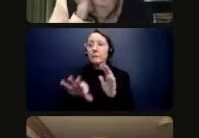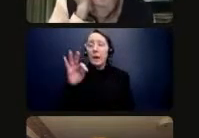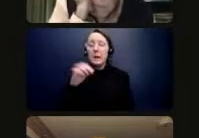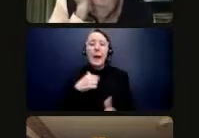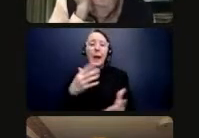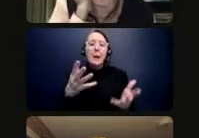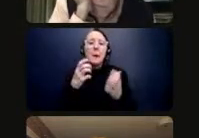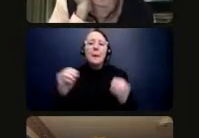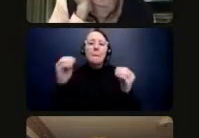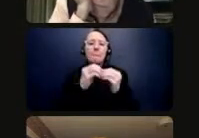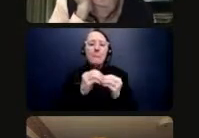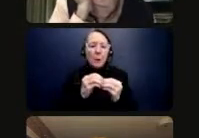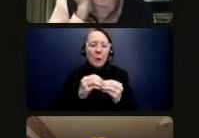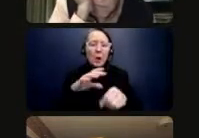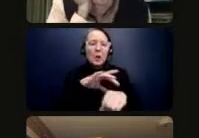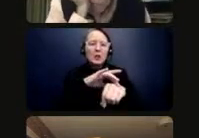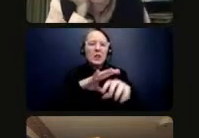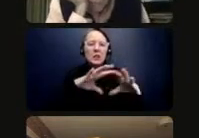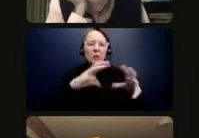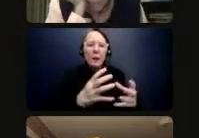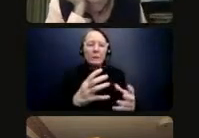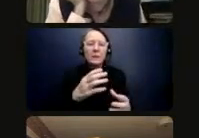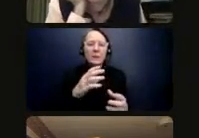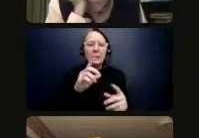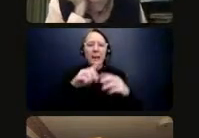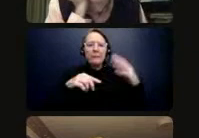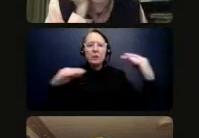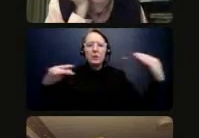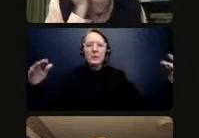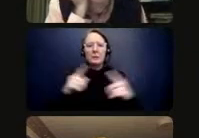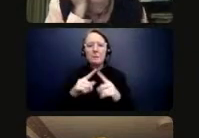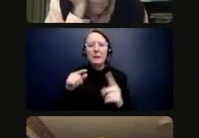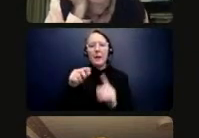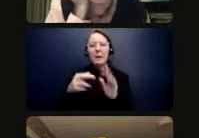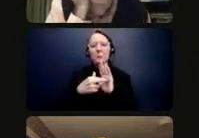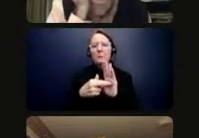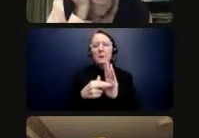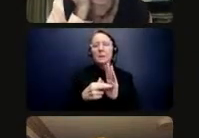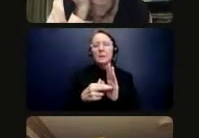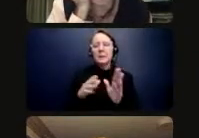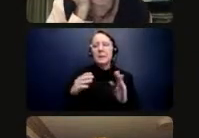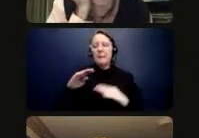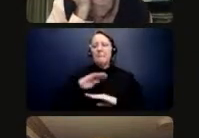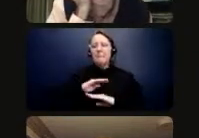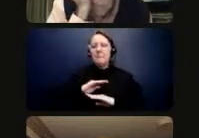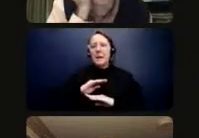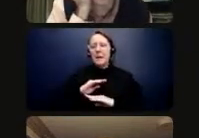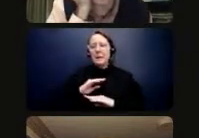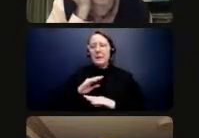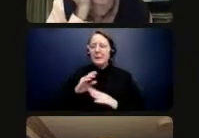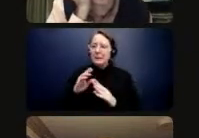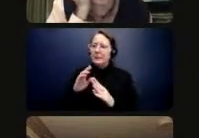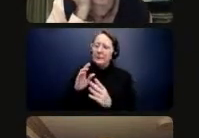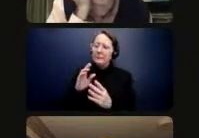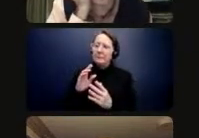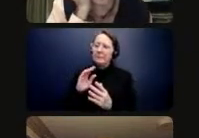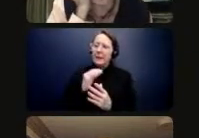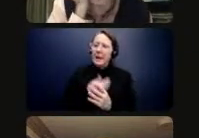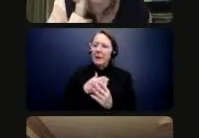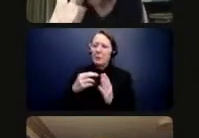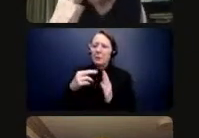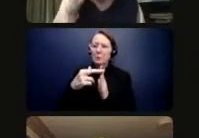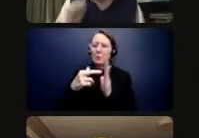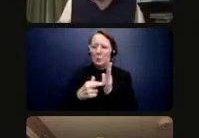more geographic diversity, but this represents everything that met the due diligence criteria we were able to locate. The